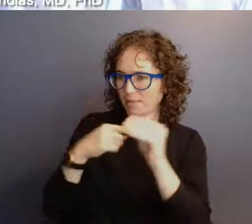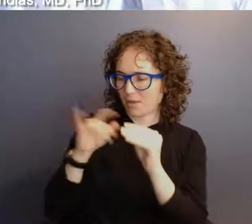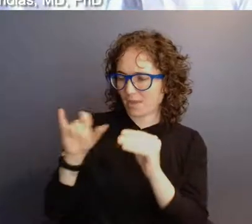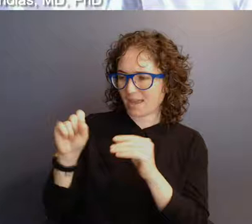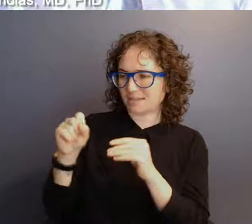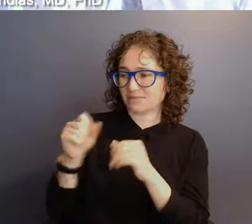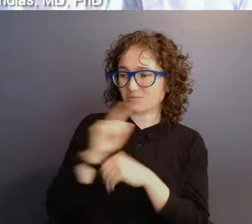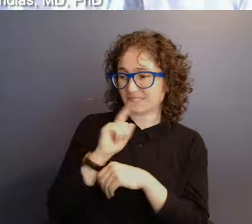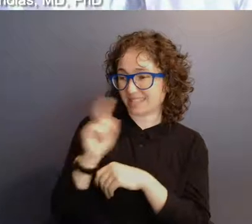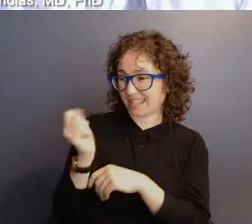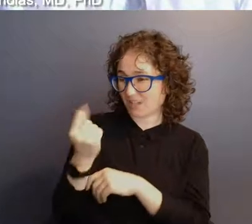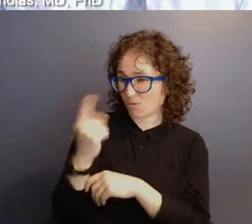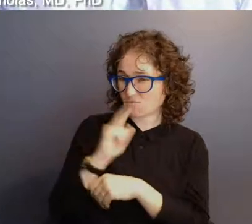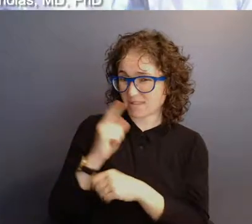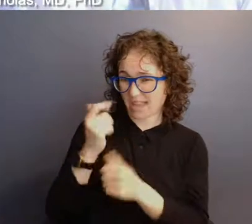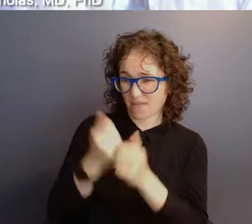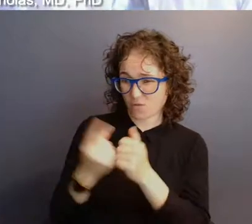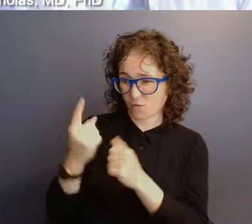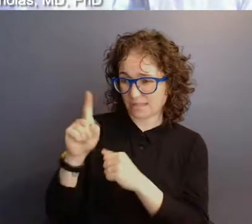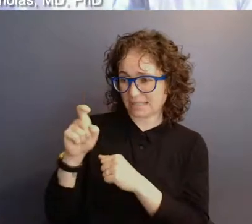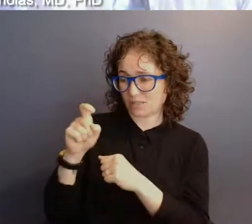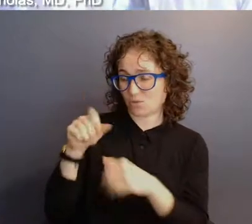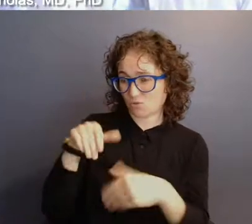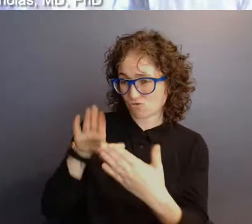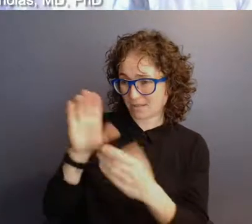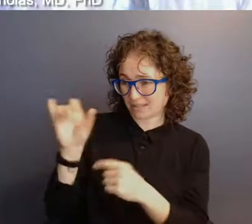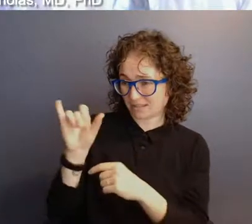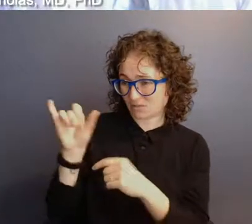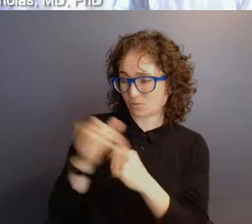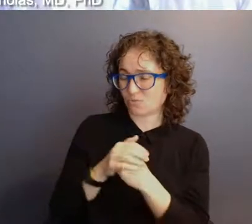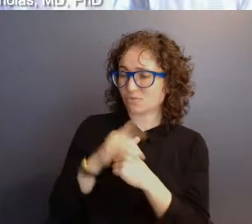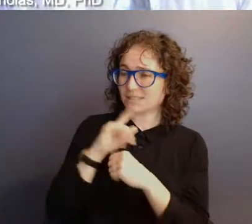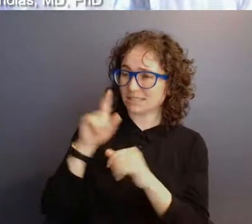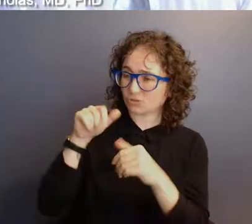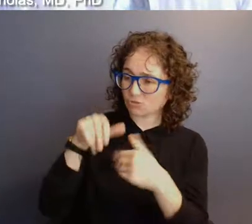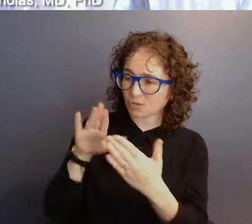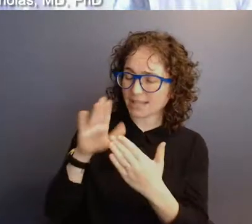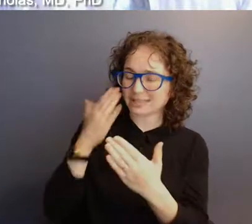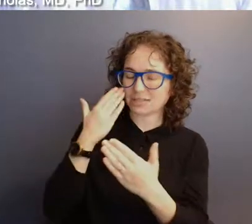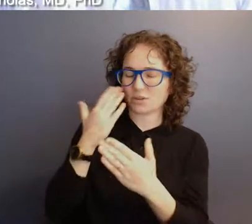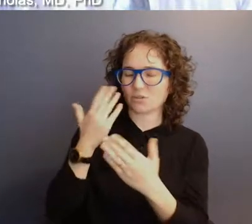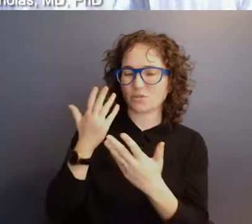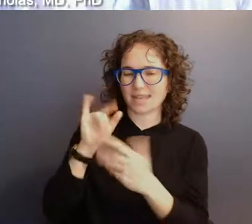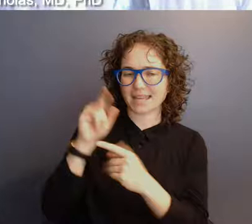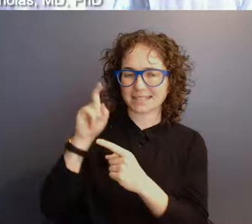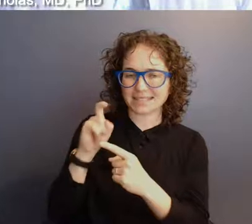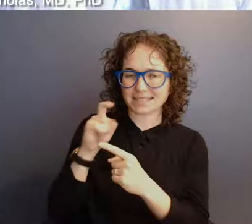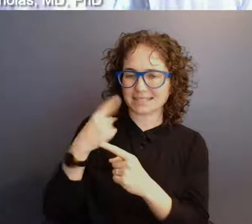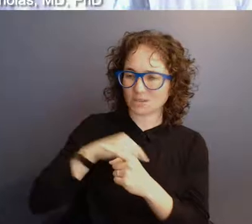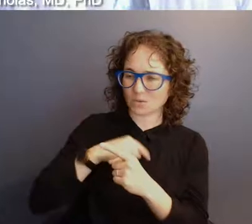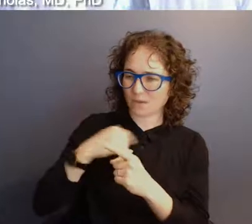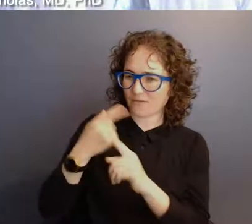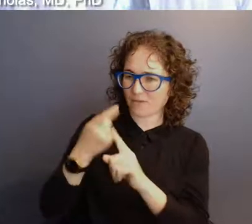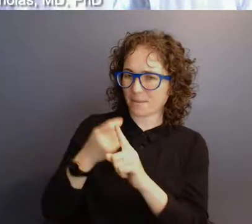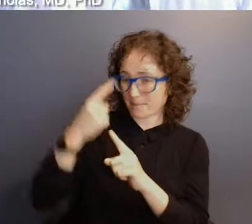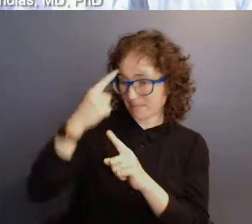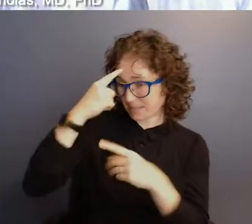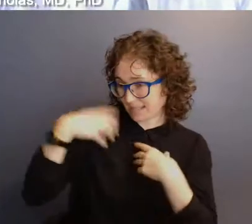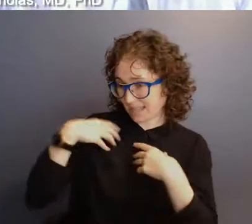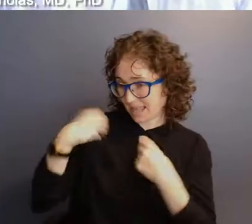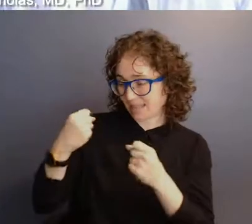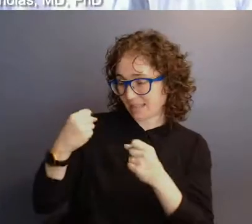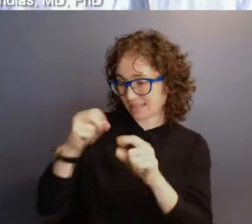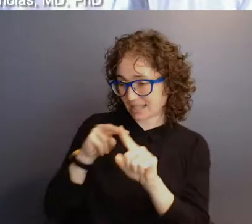anybody and everybody, and be addressing that as well, and addressing those the needs that we have from a mental health standpoint as